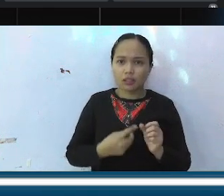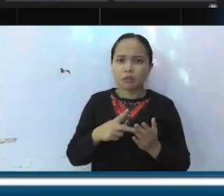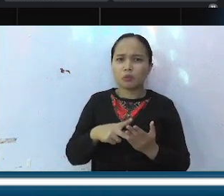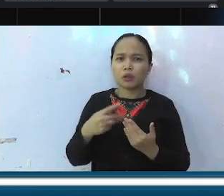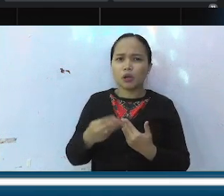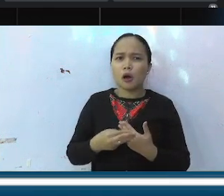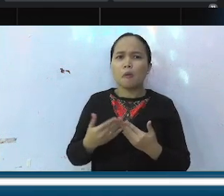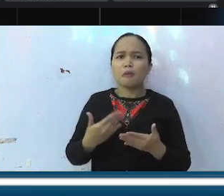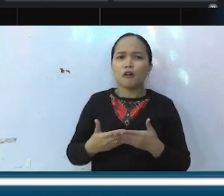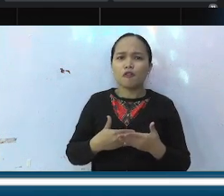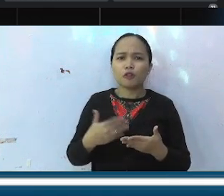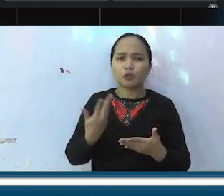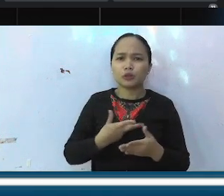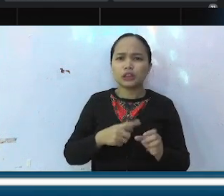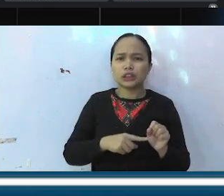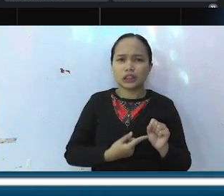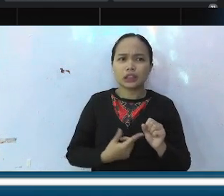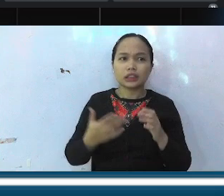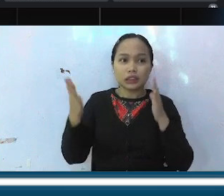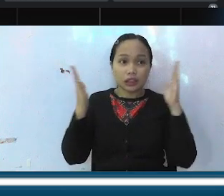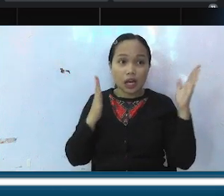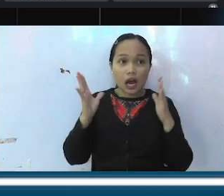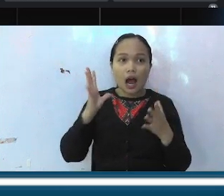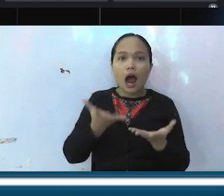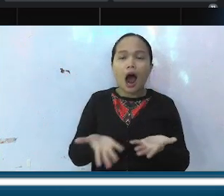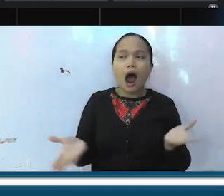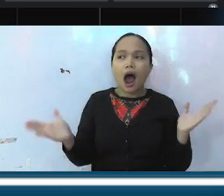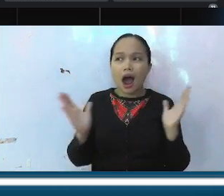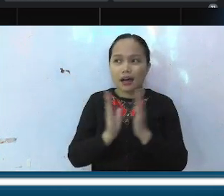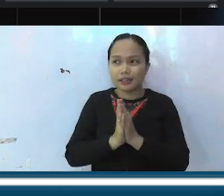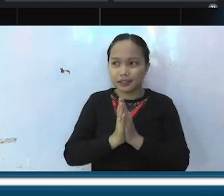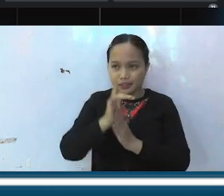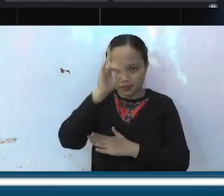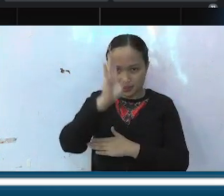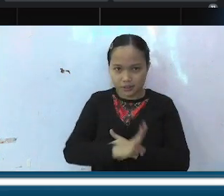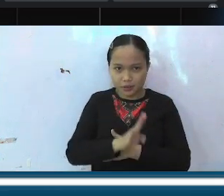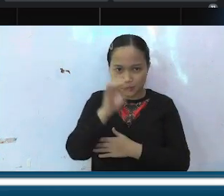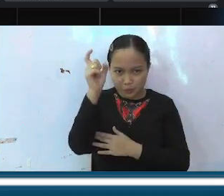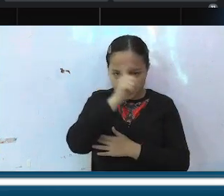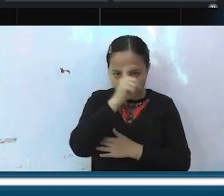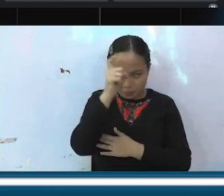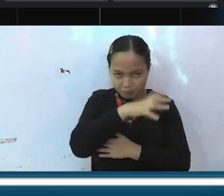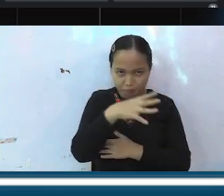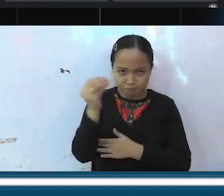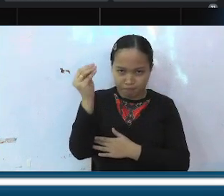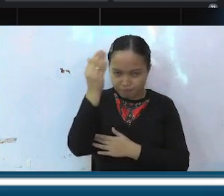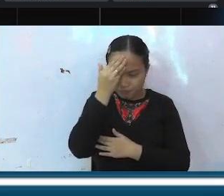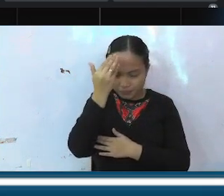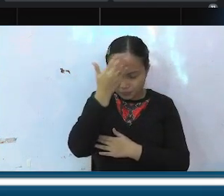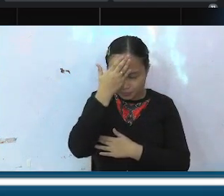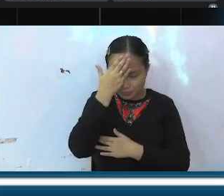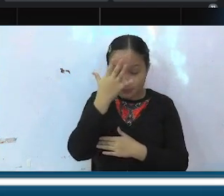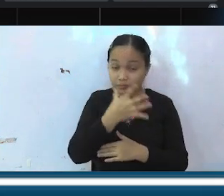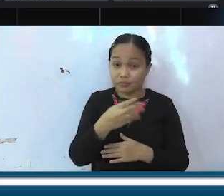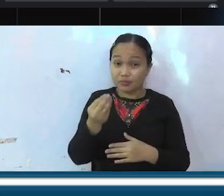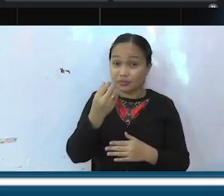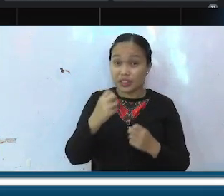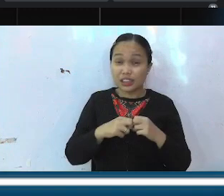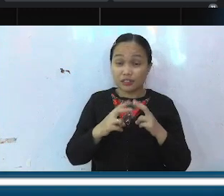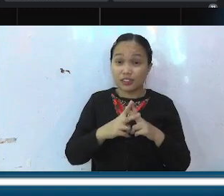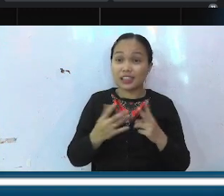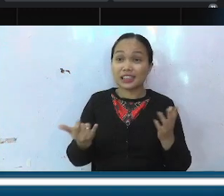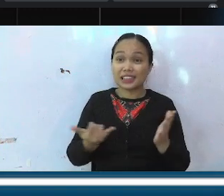start the service, ask God's wisdom and knowledge. Amen. Because even though this is an English